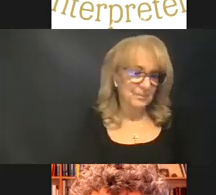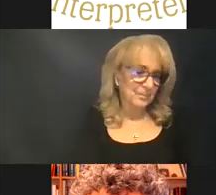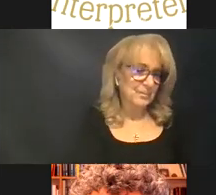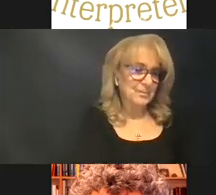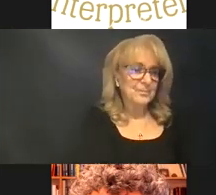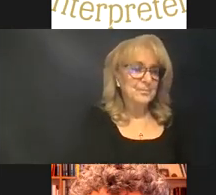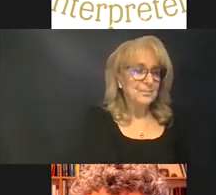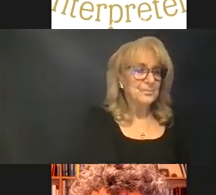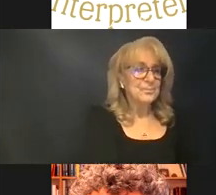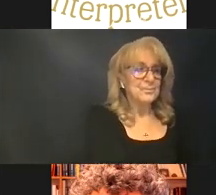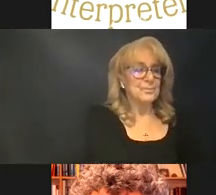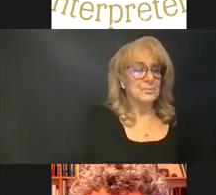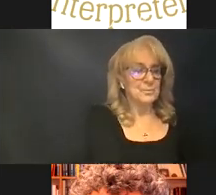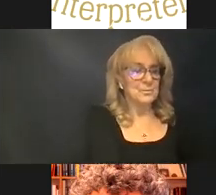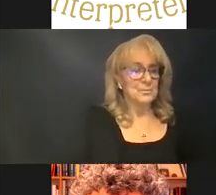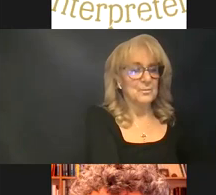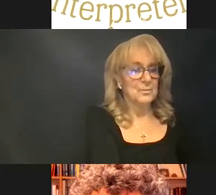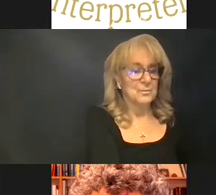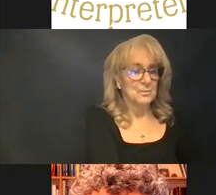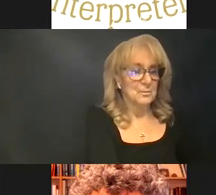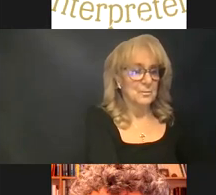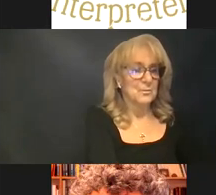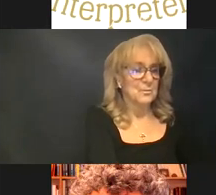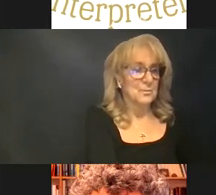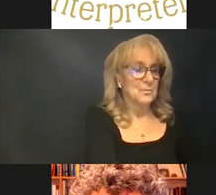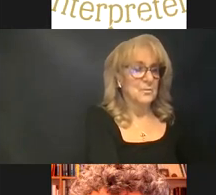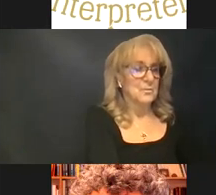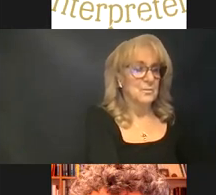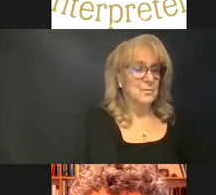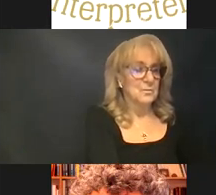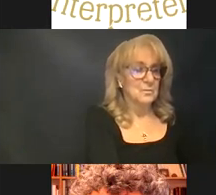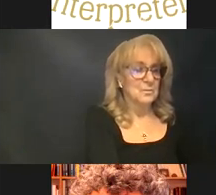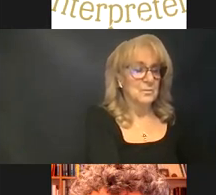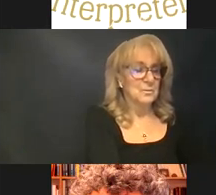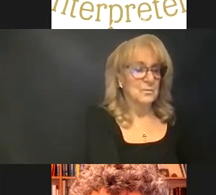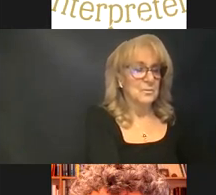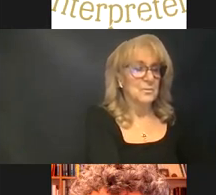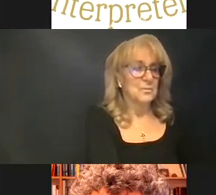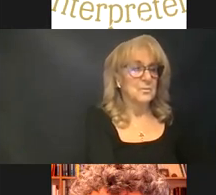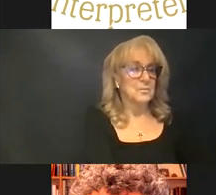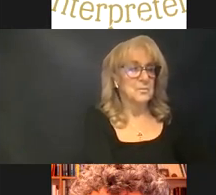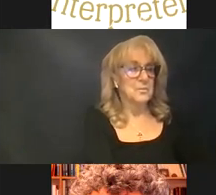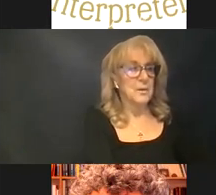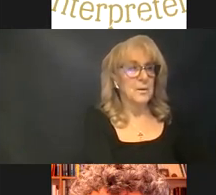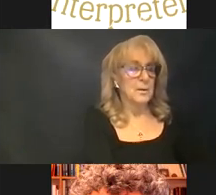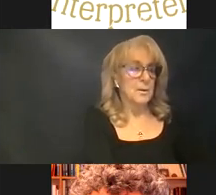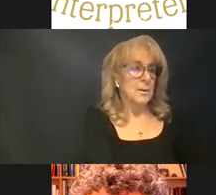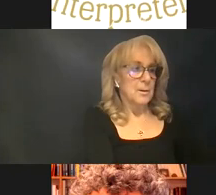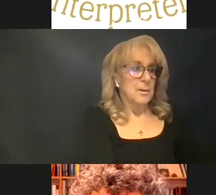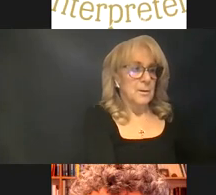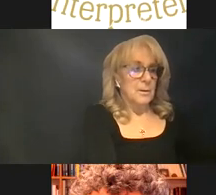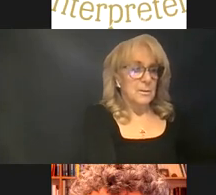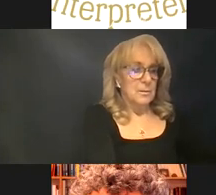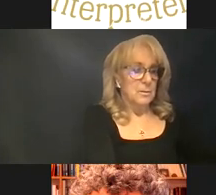are behind airplane wings, even though we don't see them, but sometimes through these visualizations, we're able to do so.